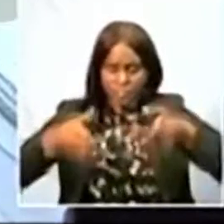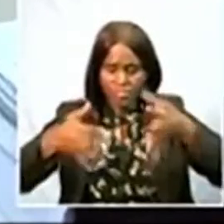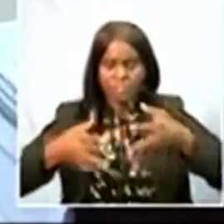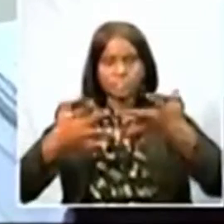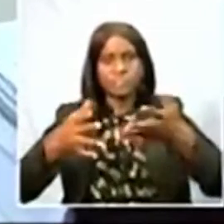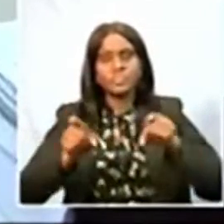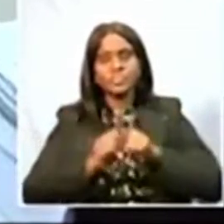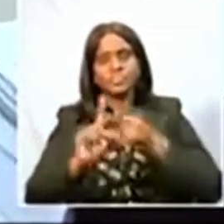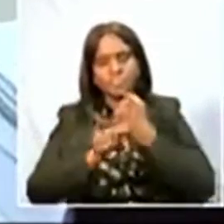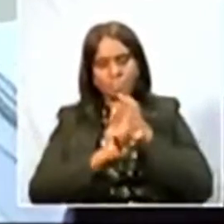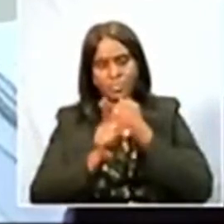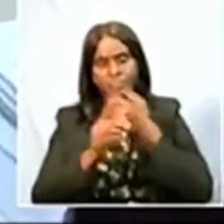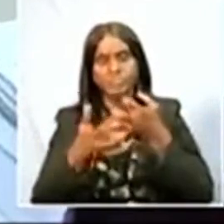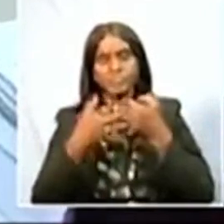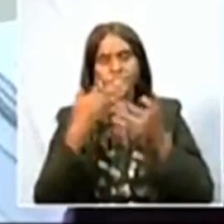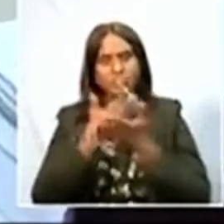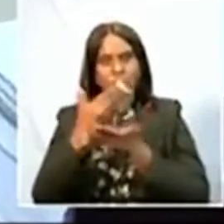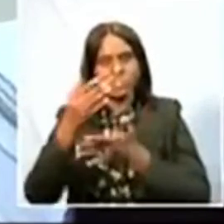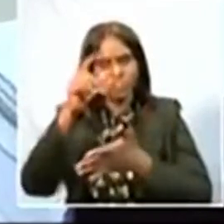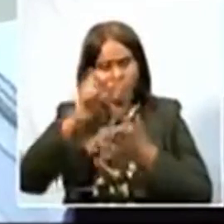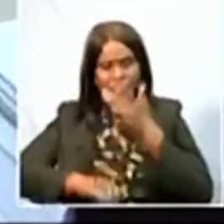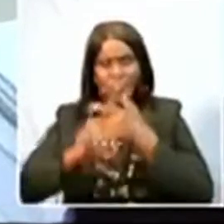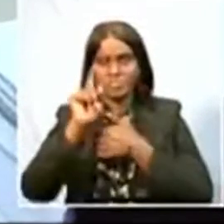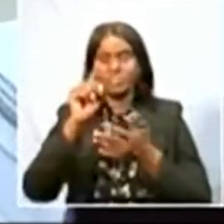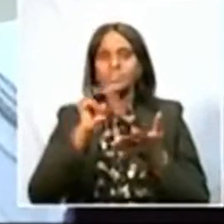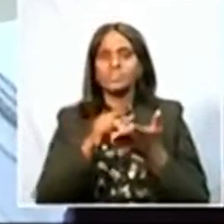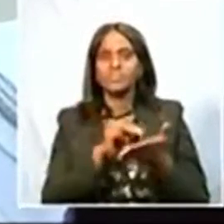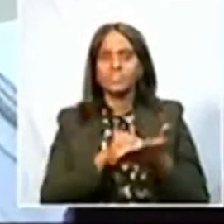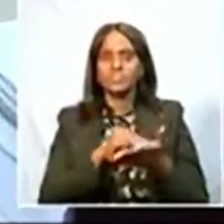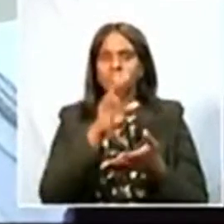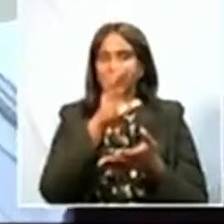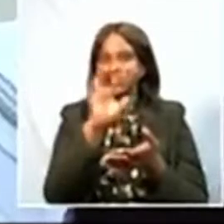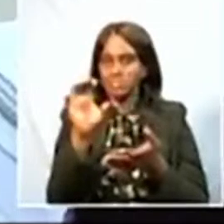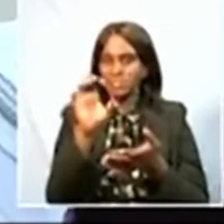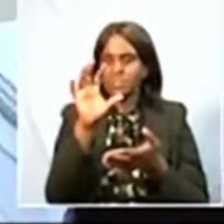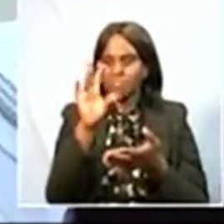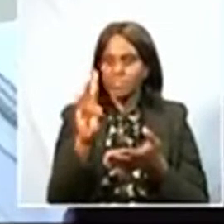fabrication machines procured at a cost of